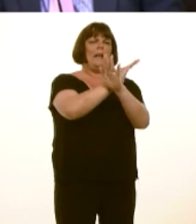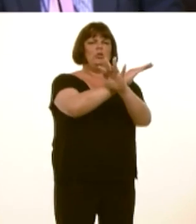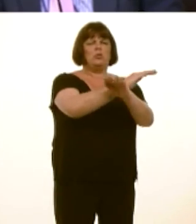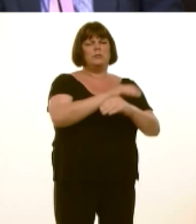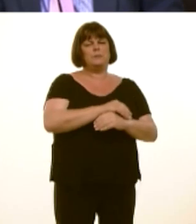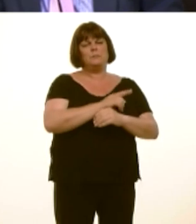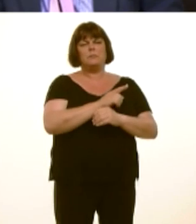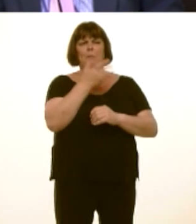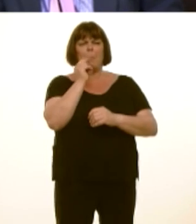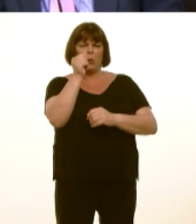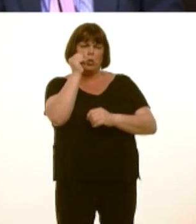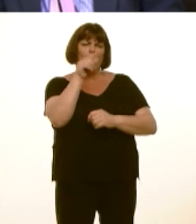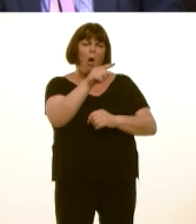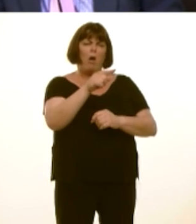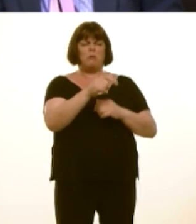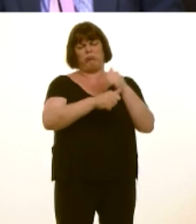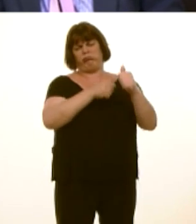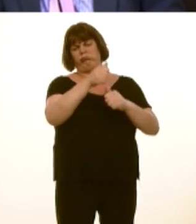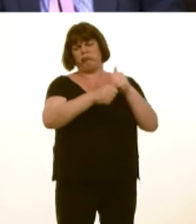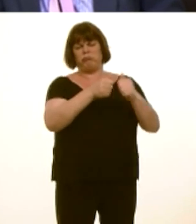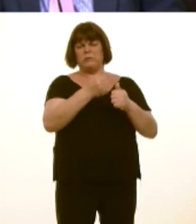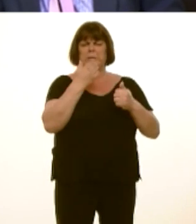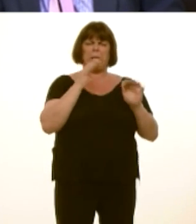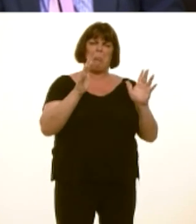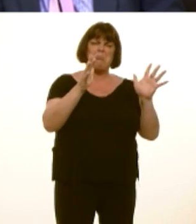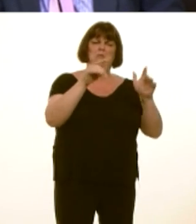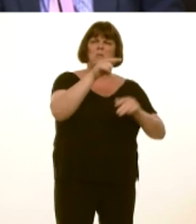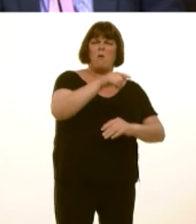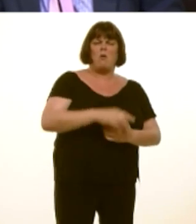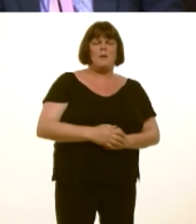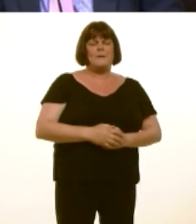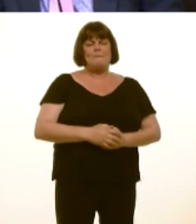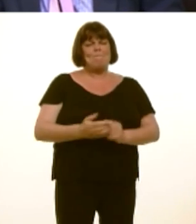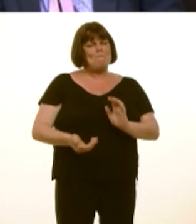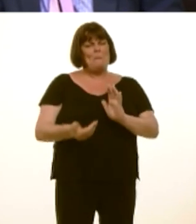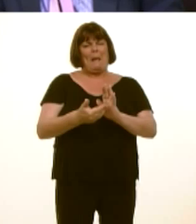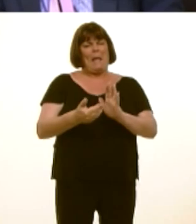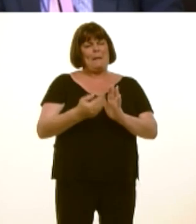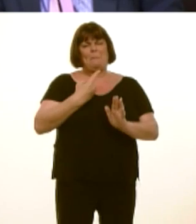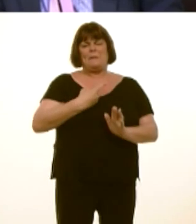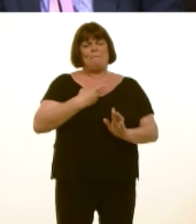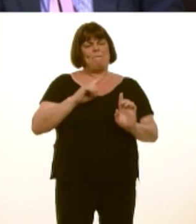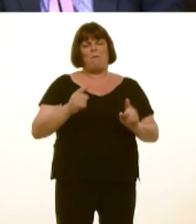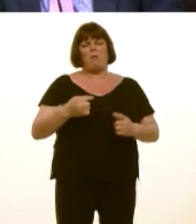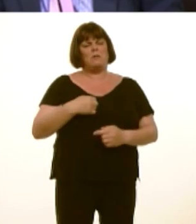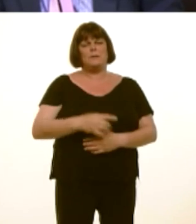are closer to her. I don't think I can add anything to what the member has said. I think he has